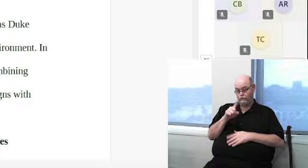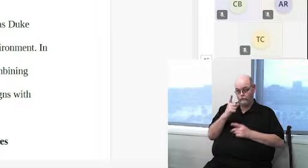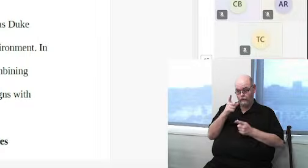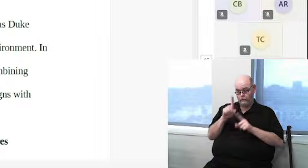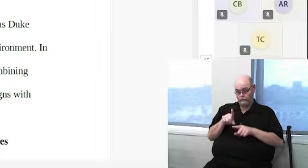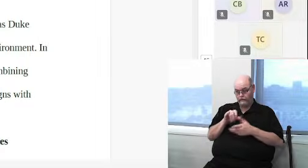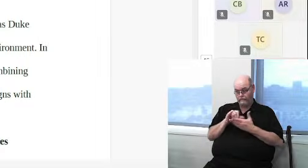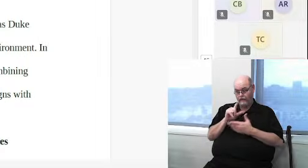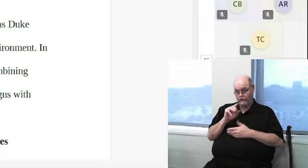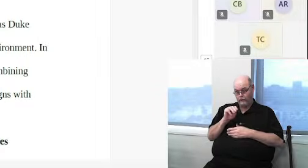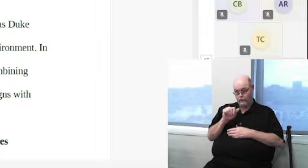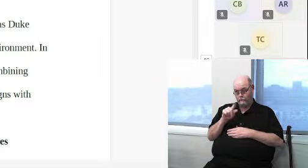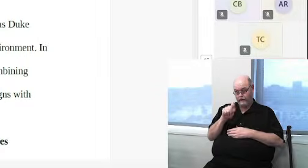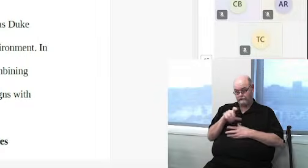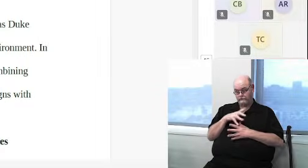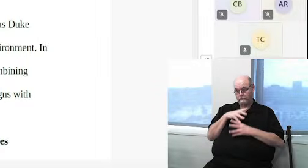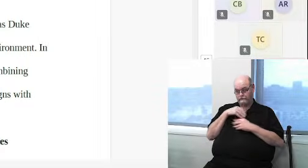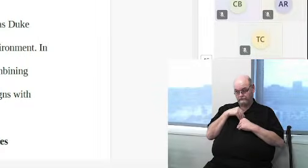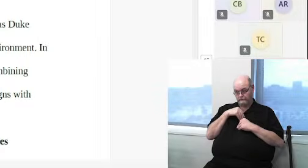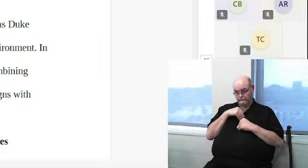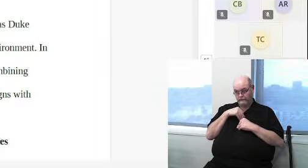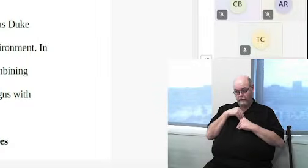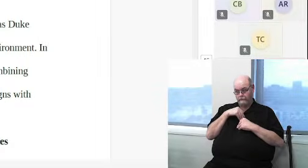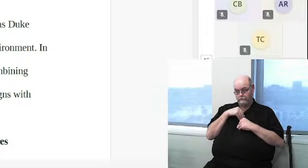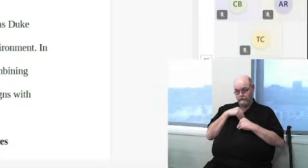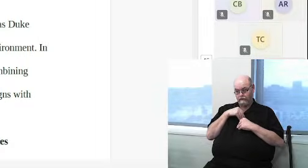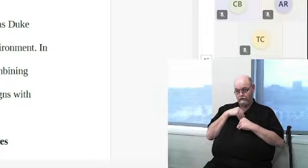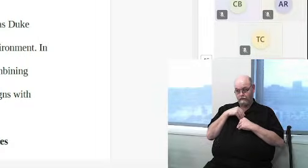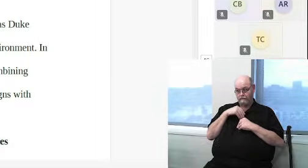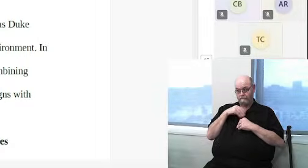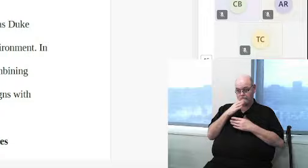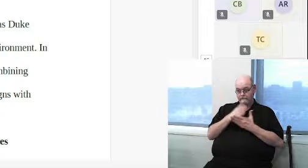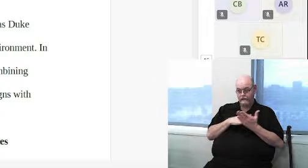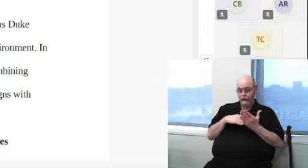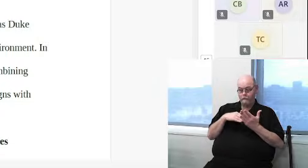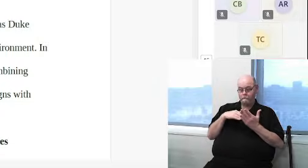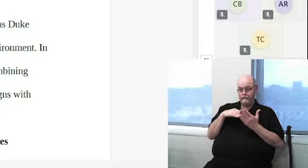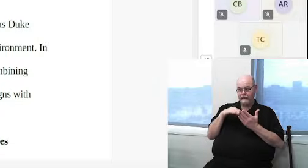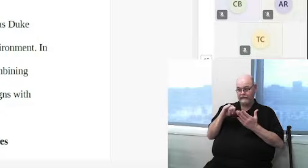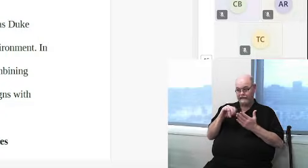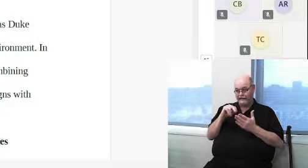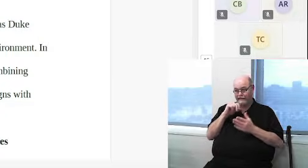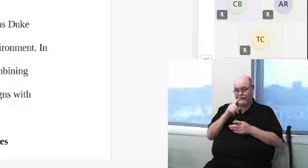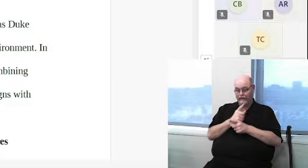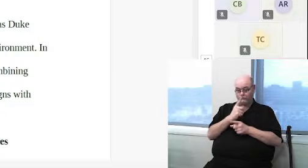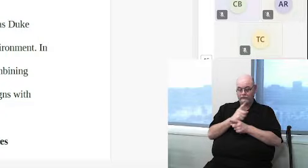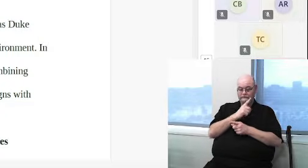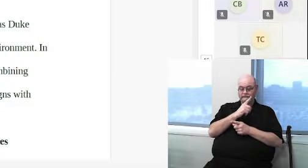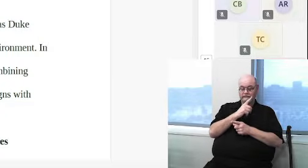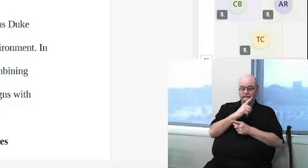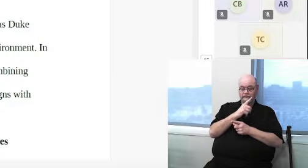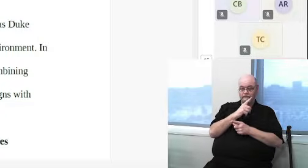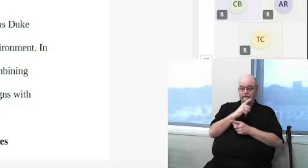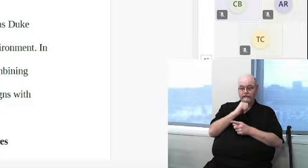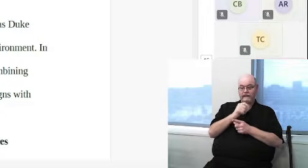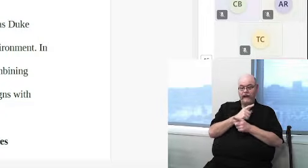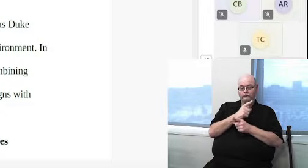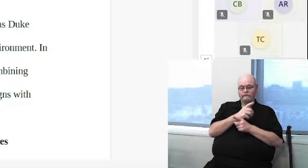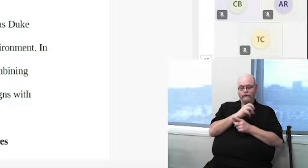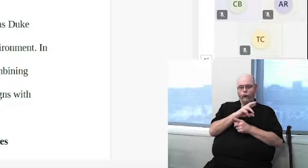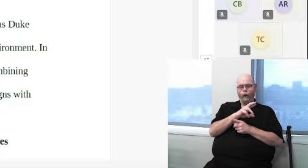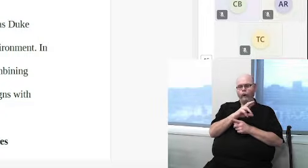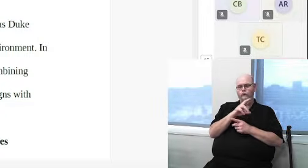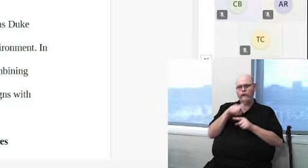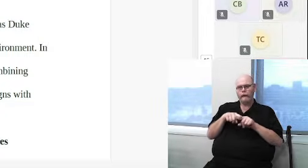Do you agree that LUMA has to accept a degree of inaccuracy and uncertainty in the reliability data and the